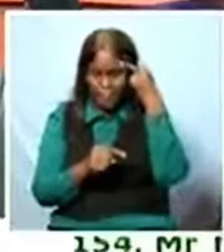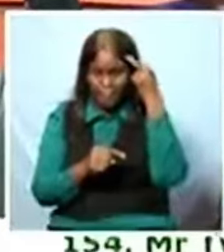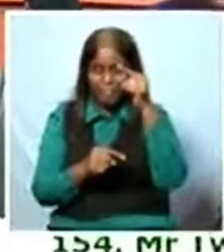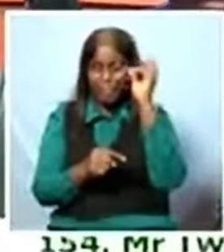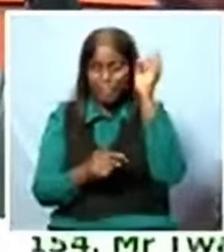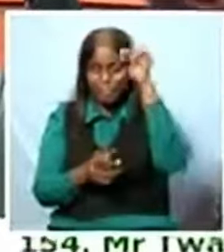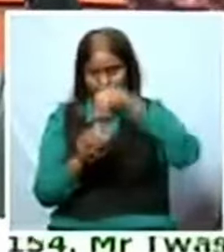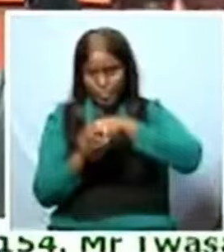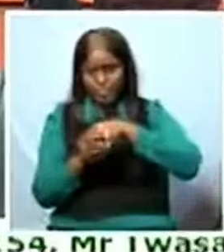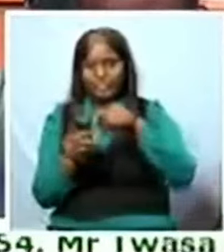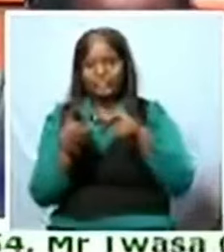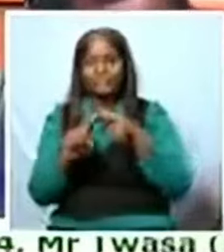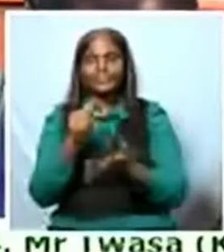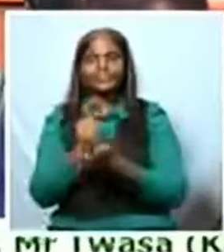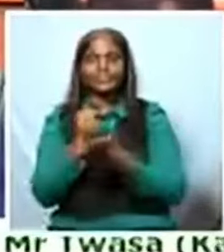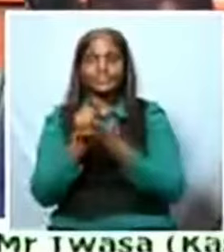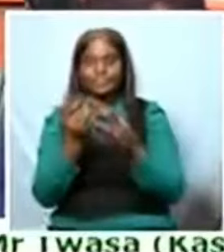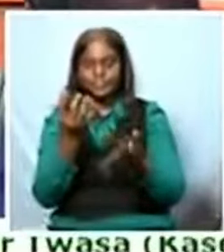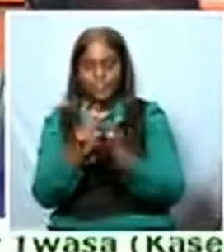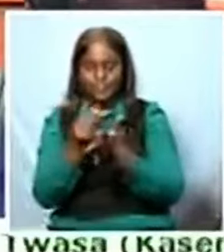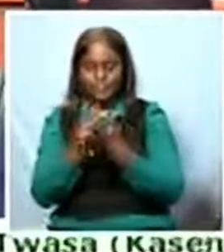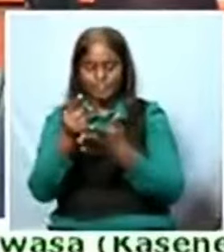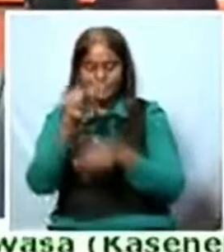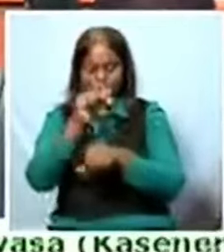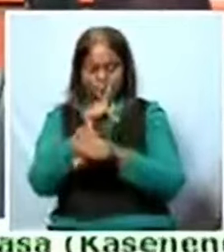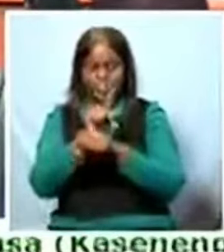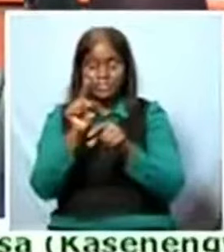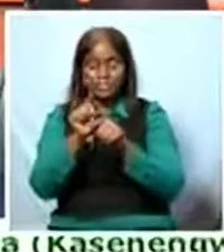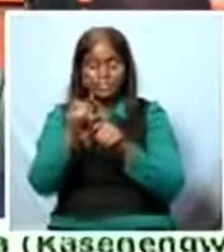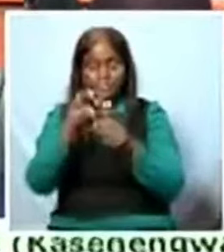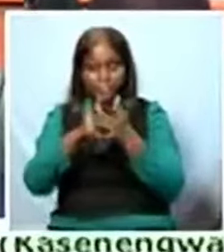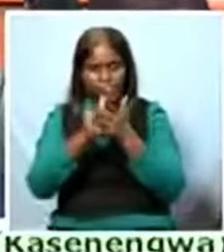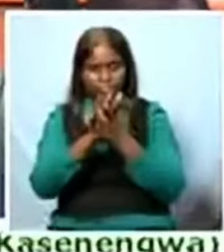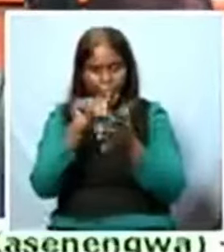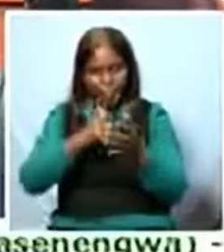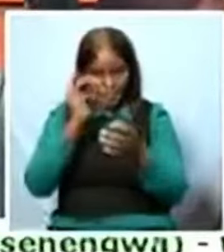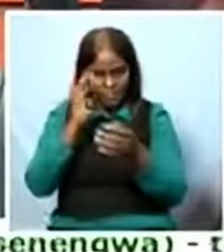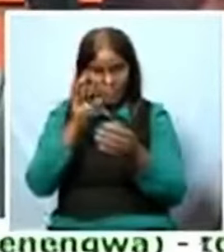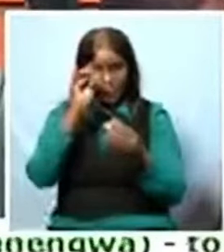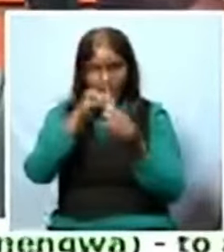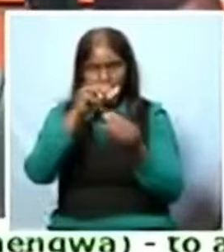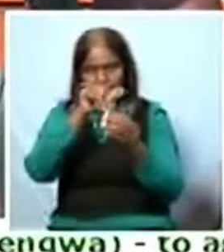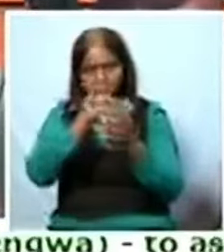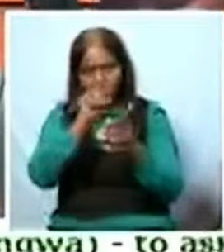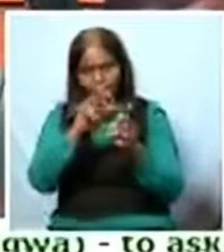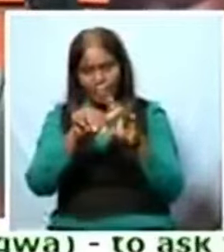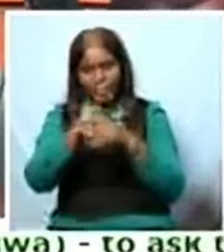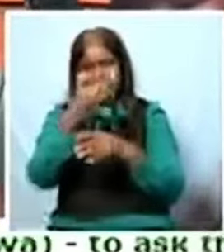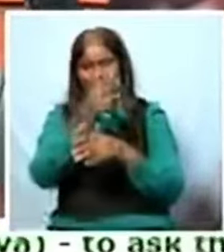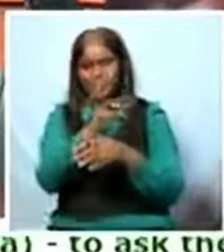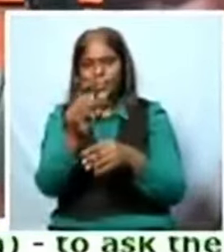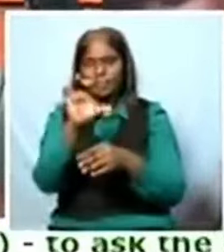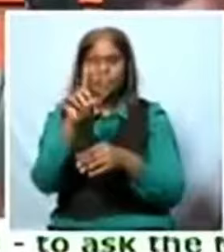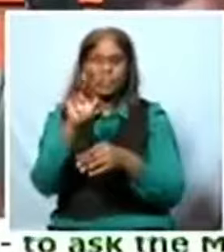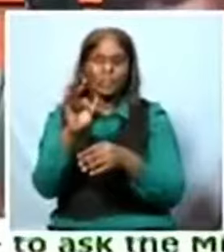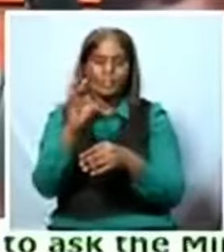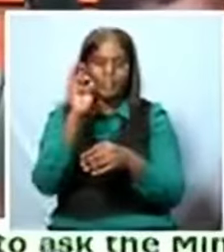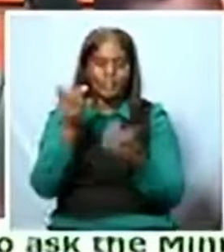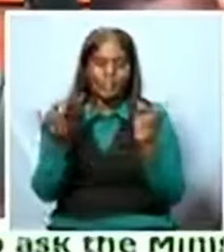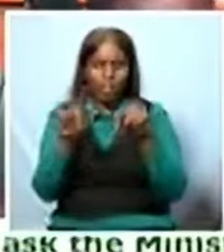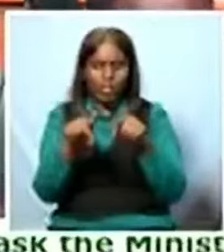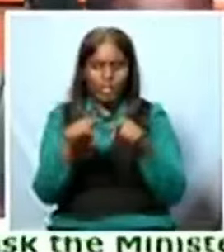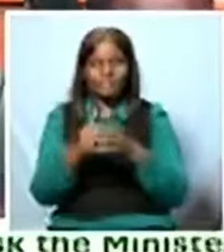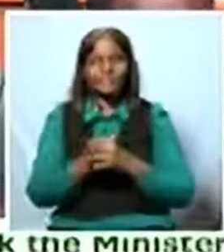will come in and fund this project, and this is how much we are going to put in outside the CDF?